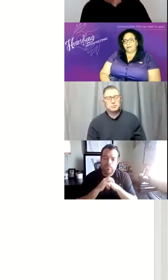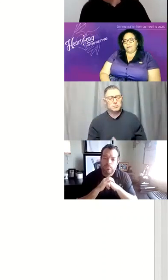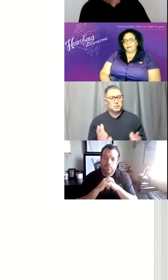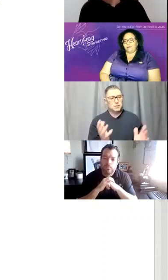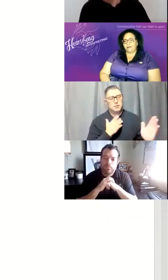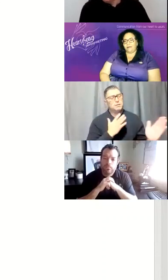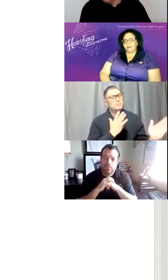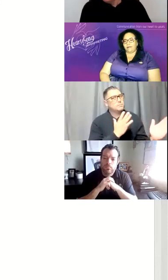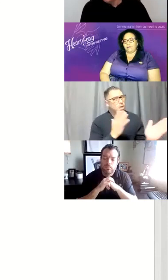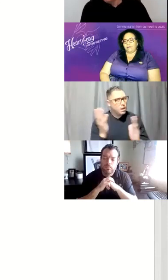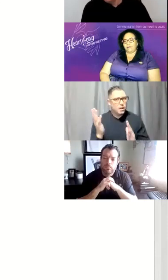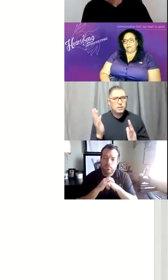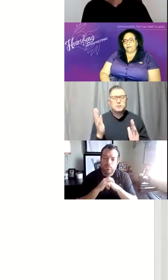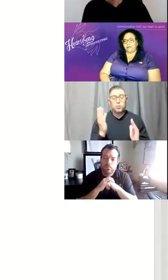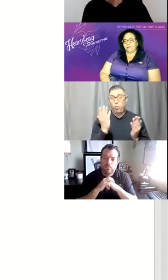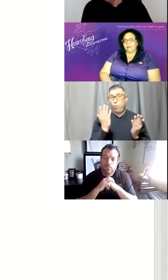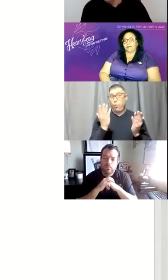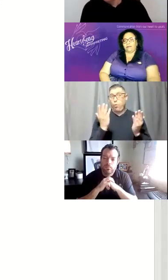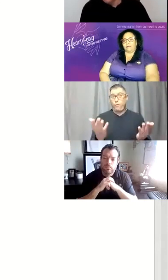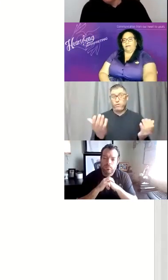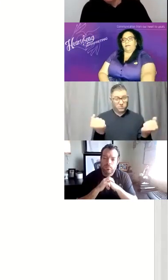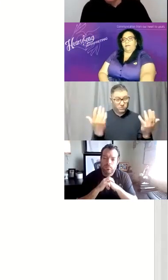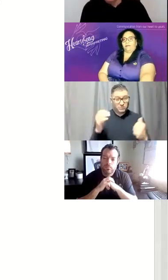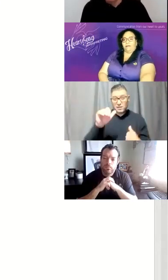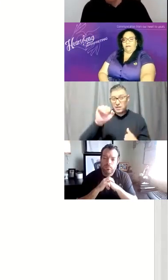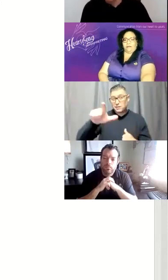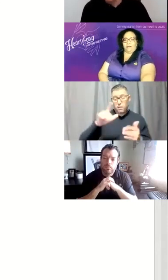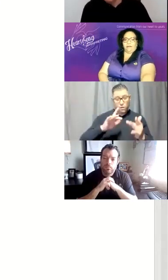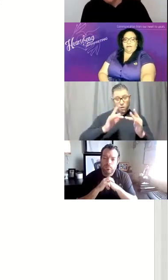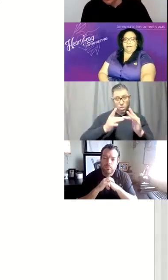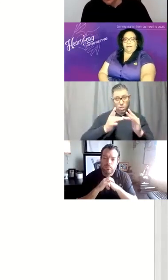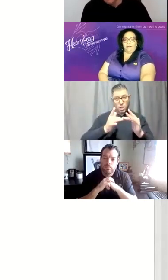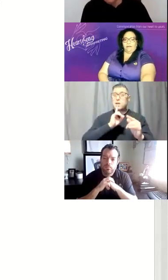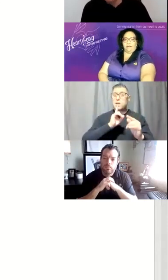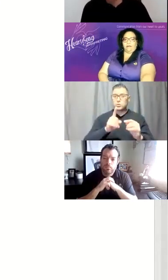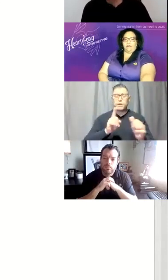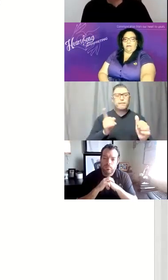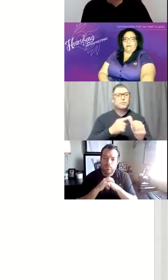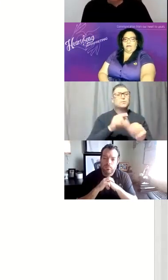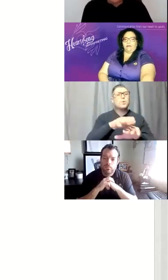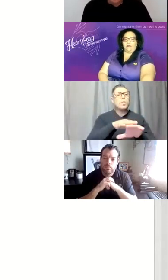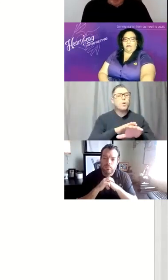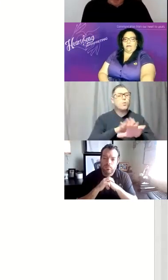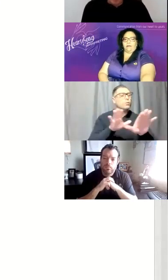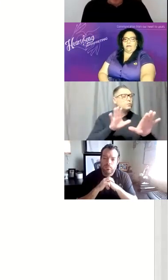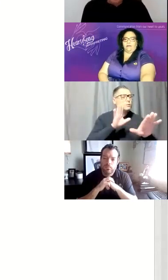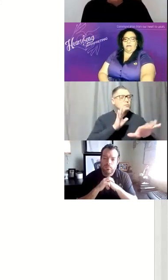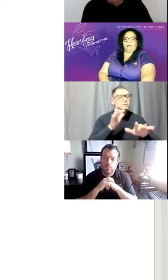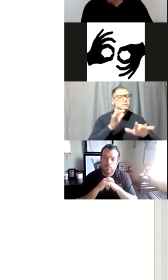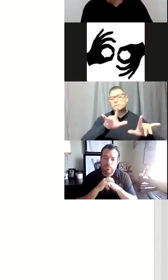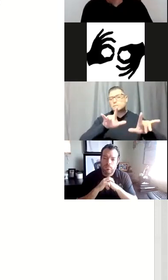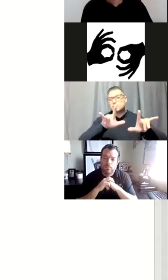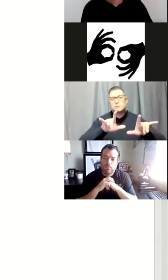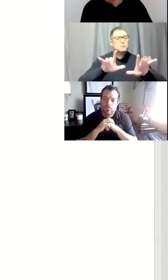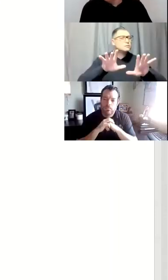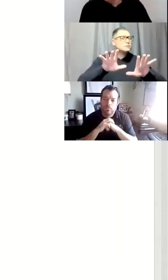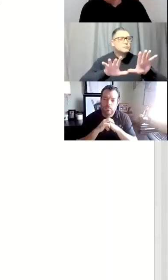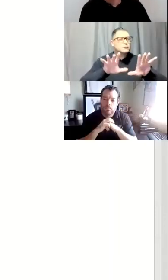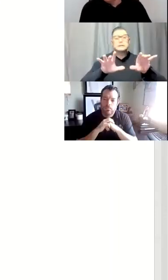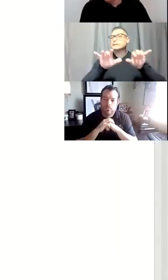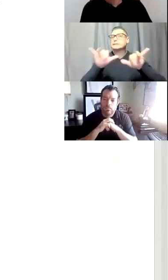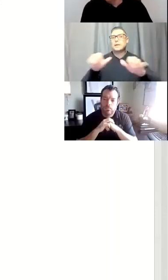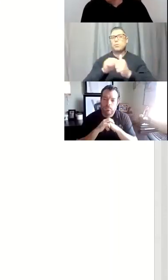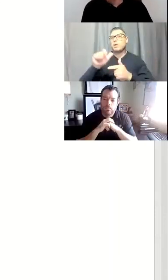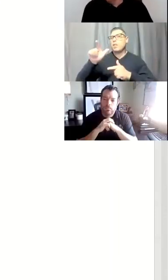to offer American Sign Language online was to actually go very slowly, just like we did with the lab. But what